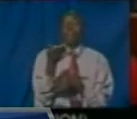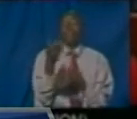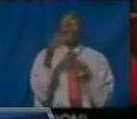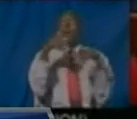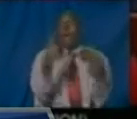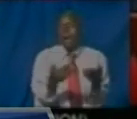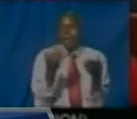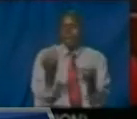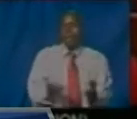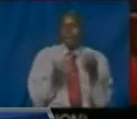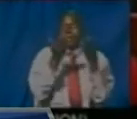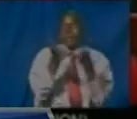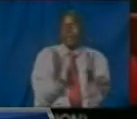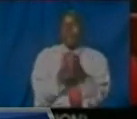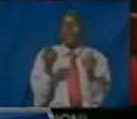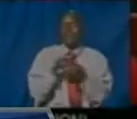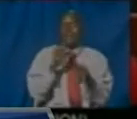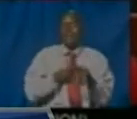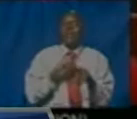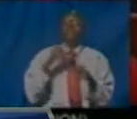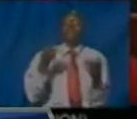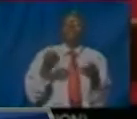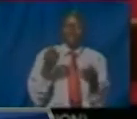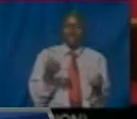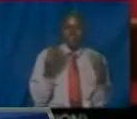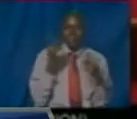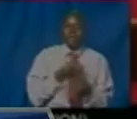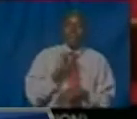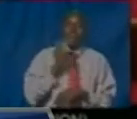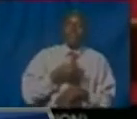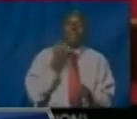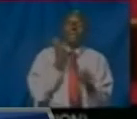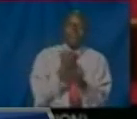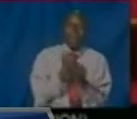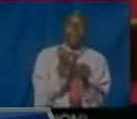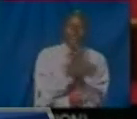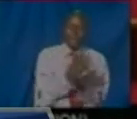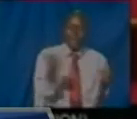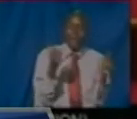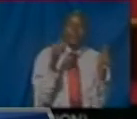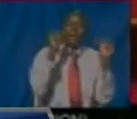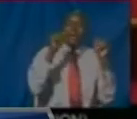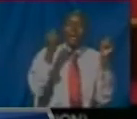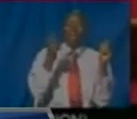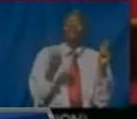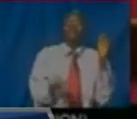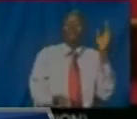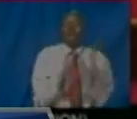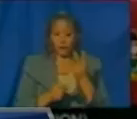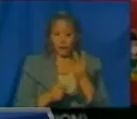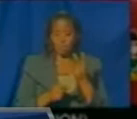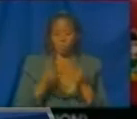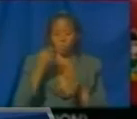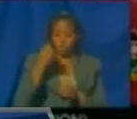how they presented. And I am convinced that the committee did a thorough job that we can form an opinion